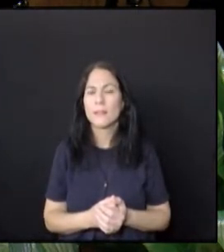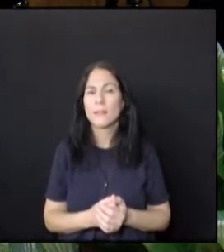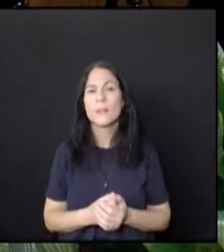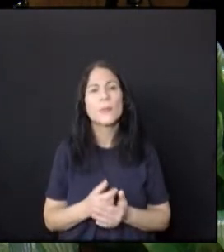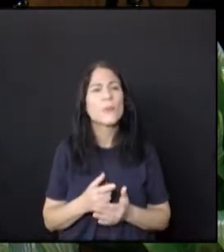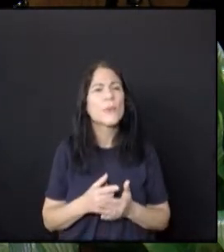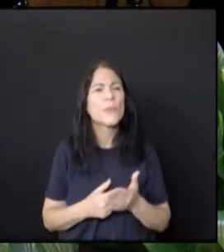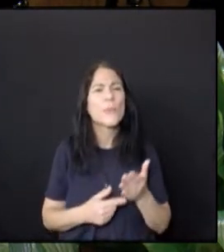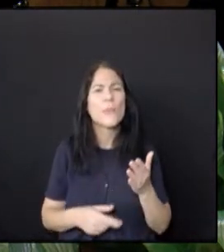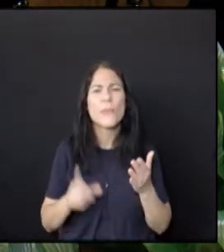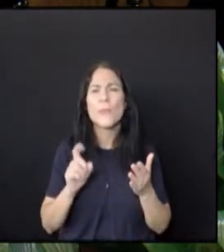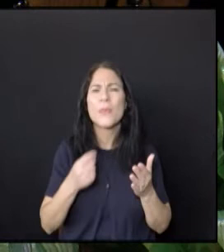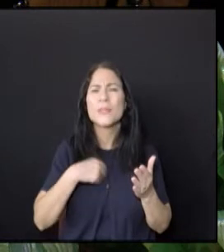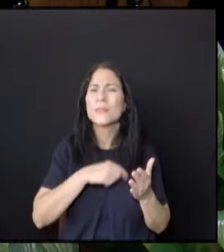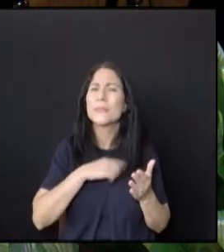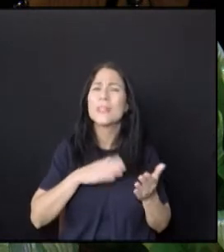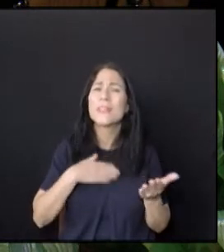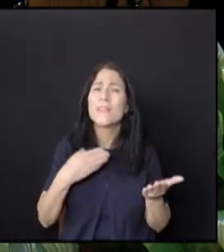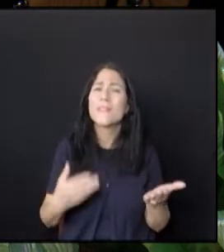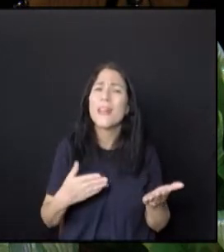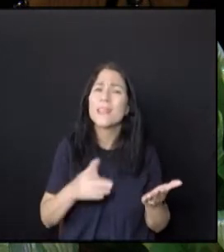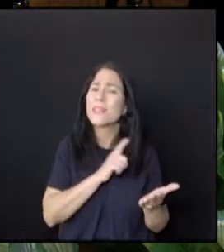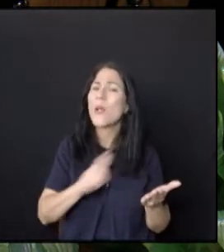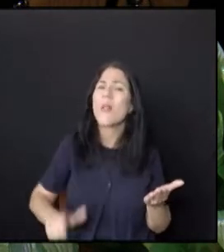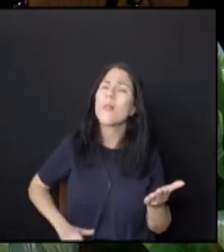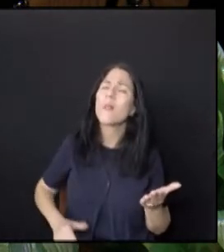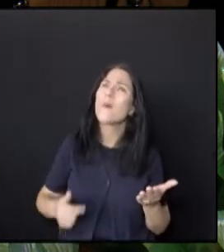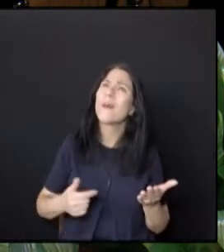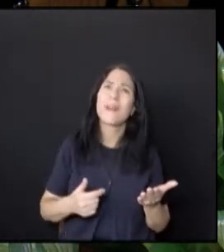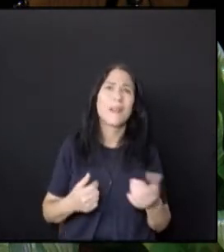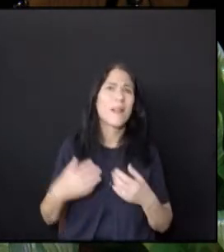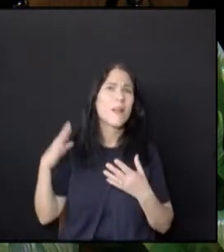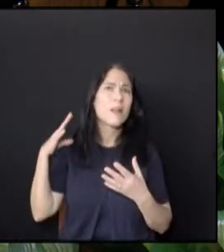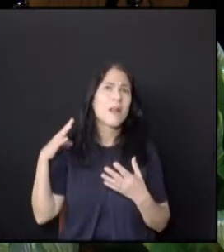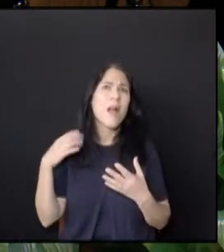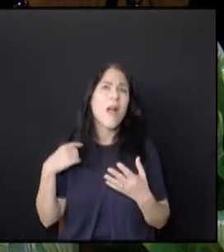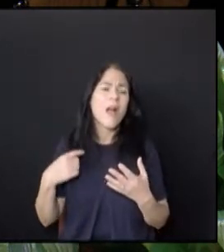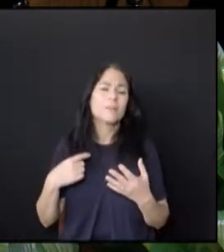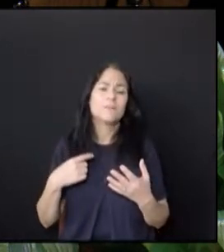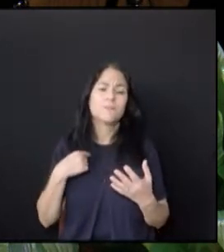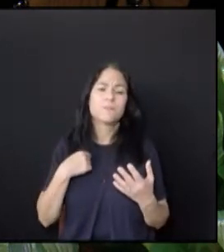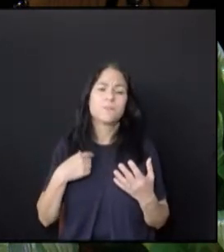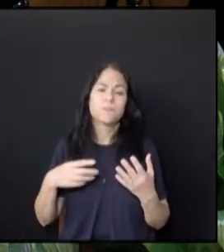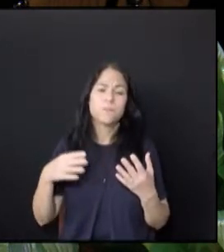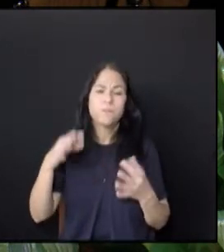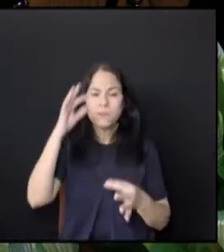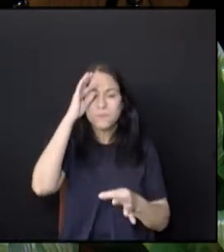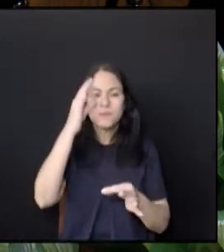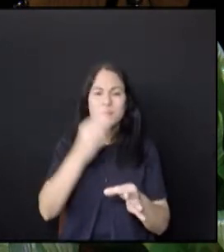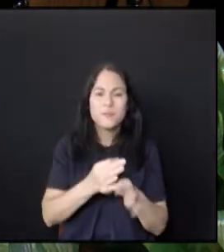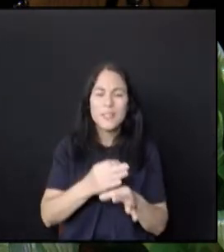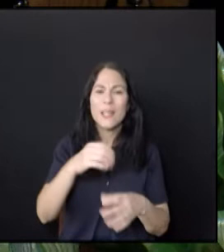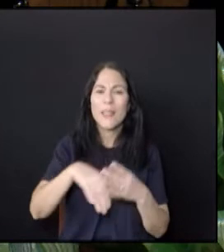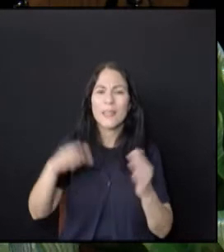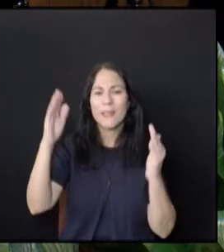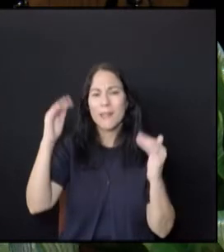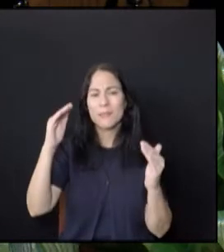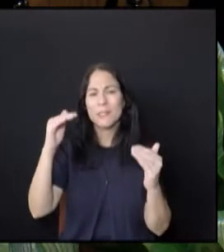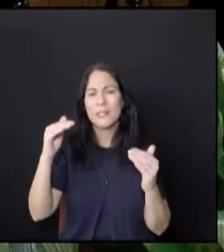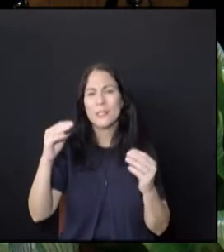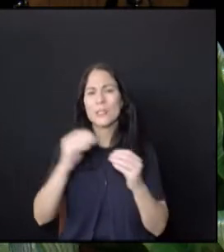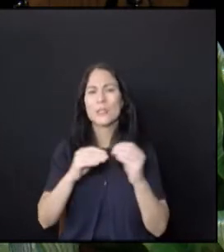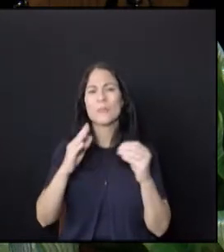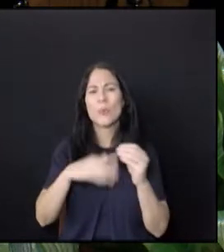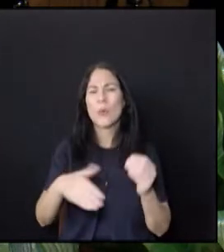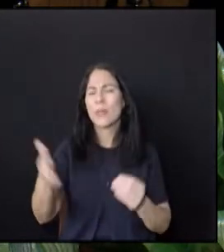What must we confess? Lord, I have been placing my faith in my expectations more than I have put my faith in you.